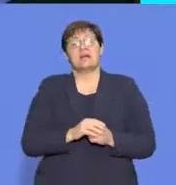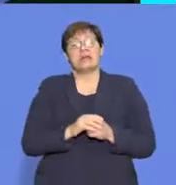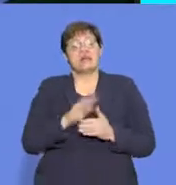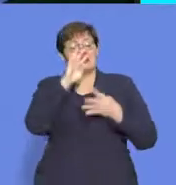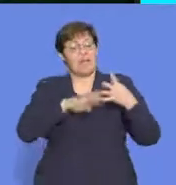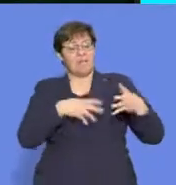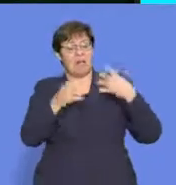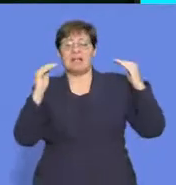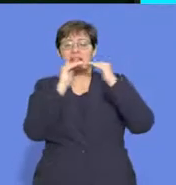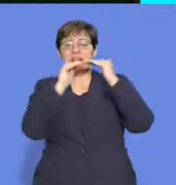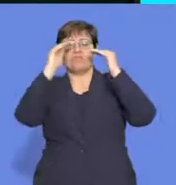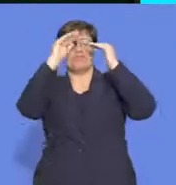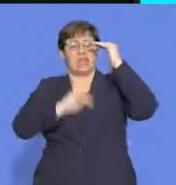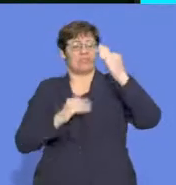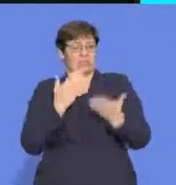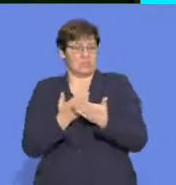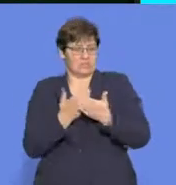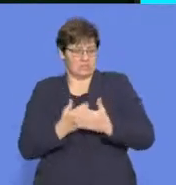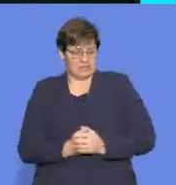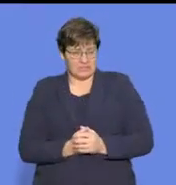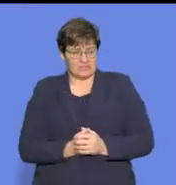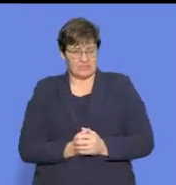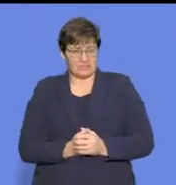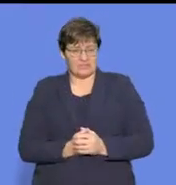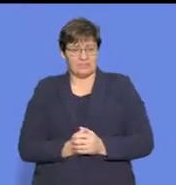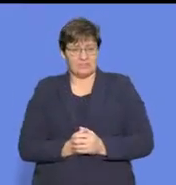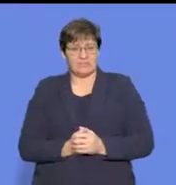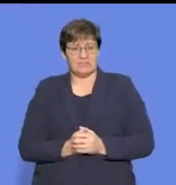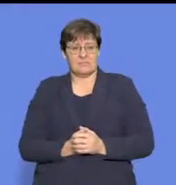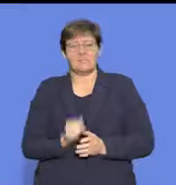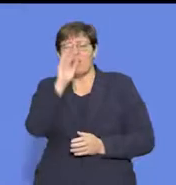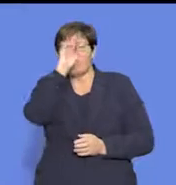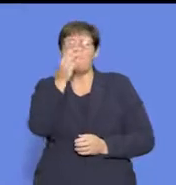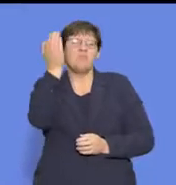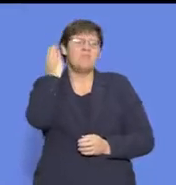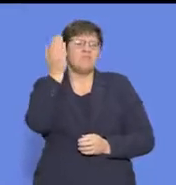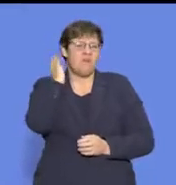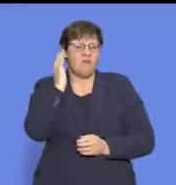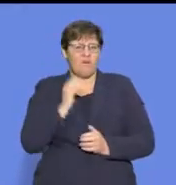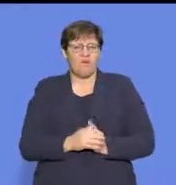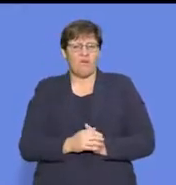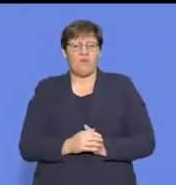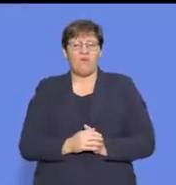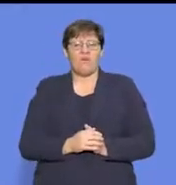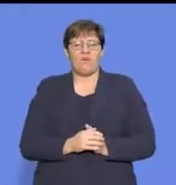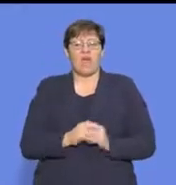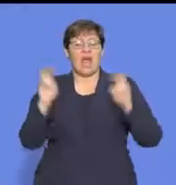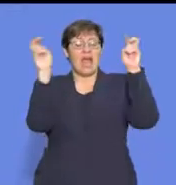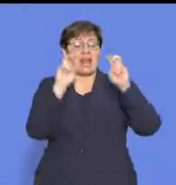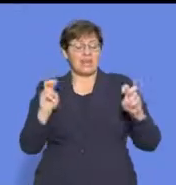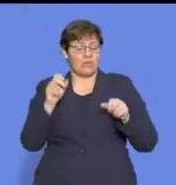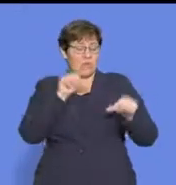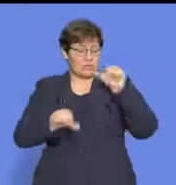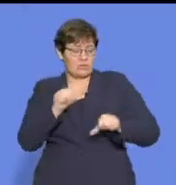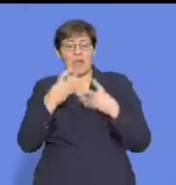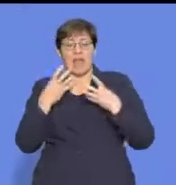reduction potentials. Let's see how this all fits in. So you'll remember that in electric chemistry we've